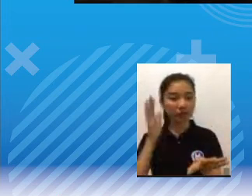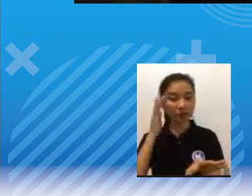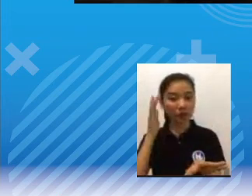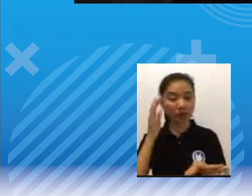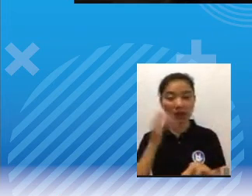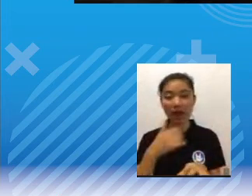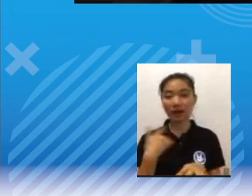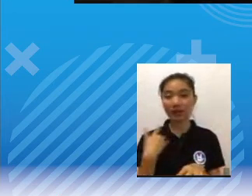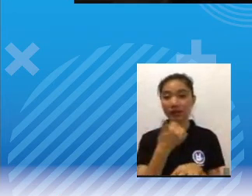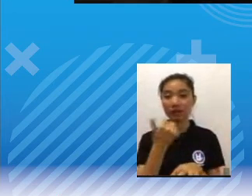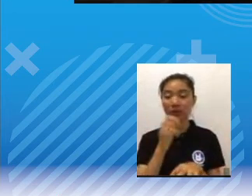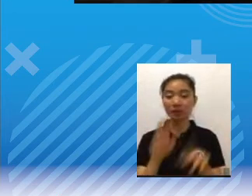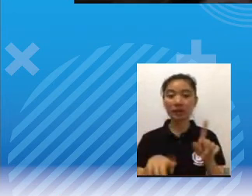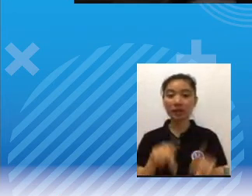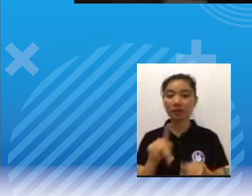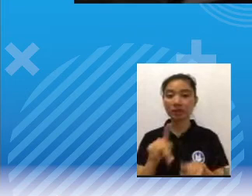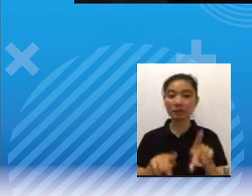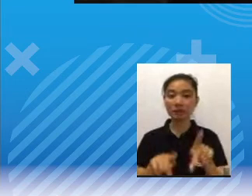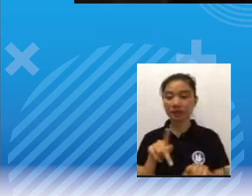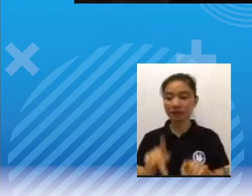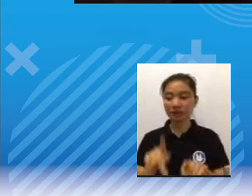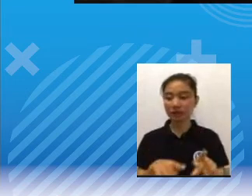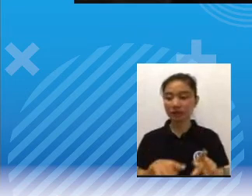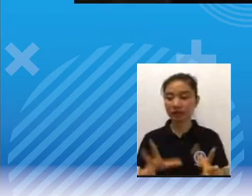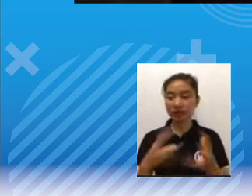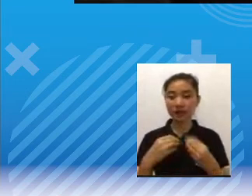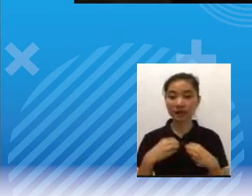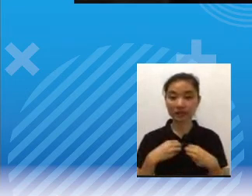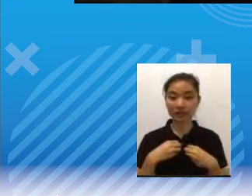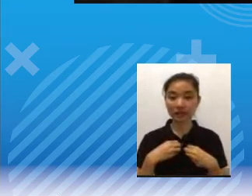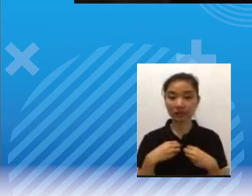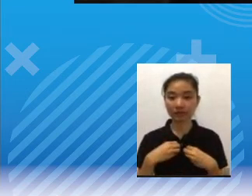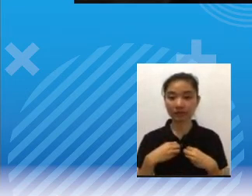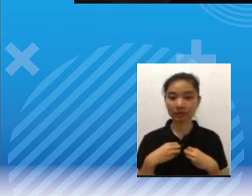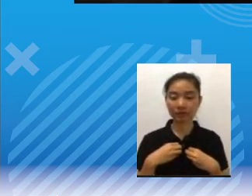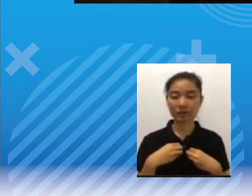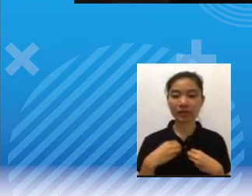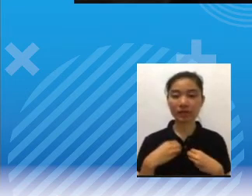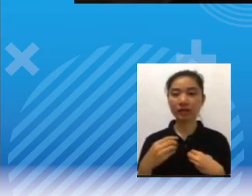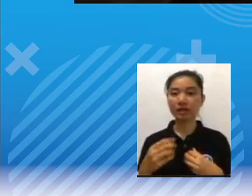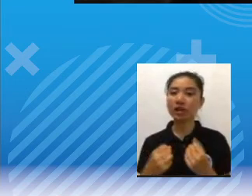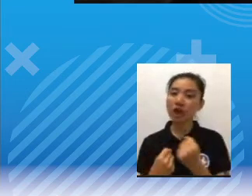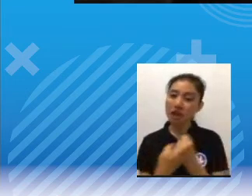you and who will be there for them, who will be there for you. So your colleagues,